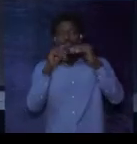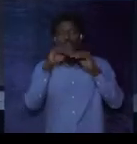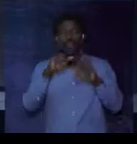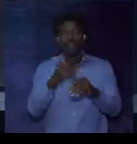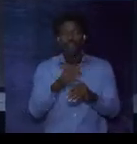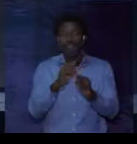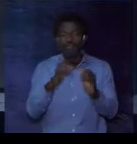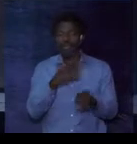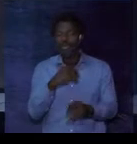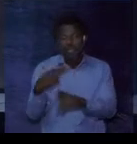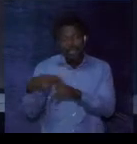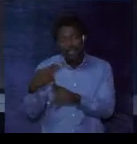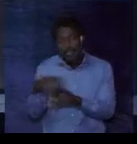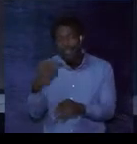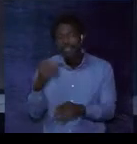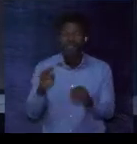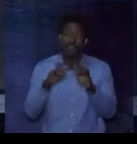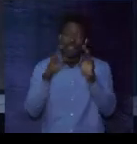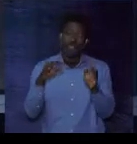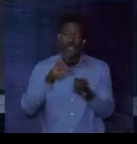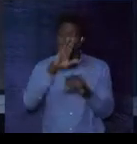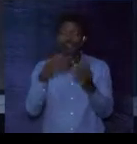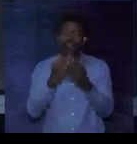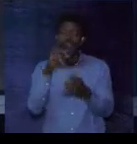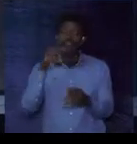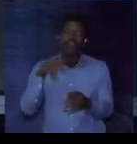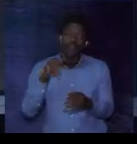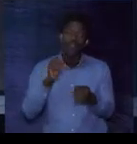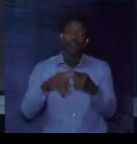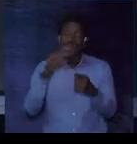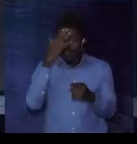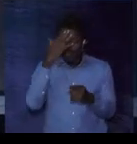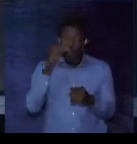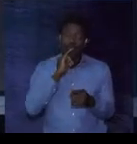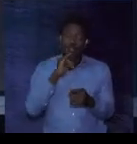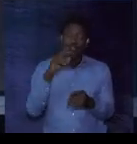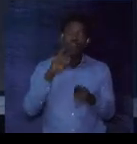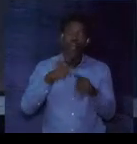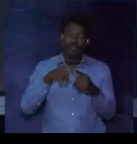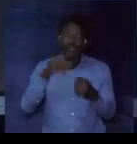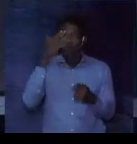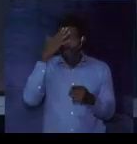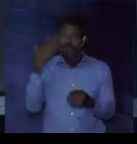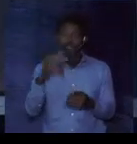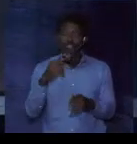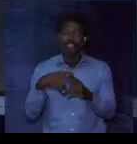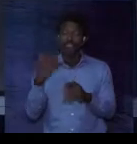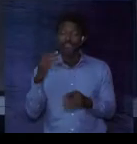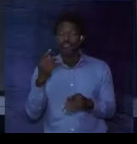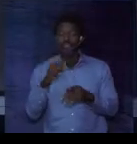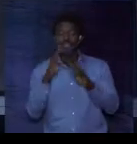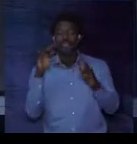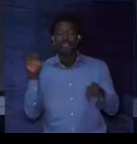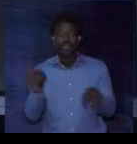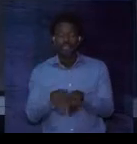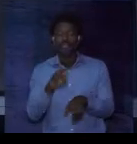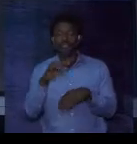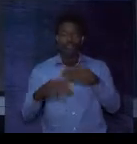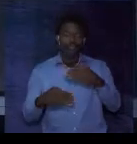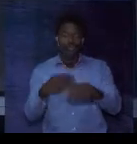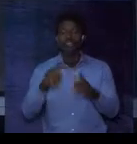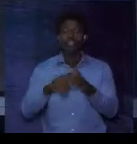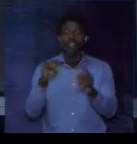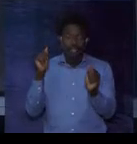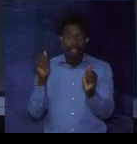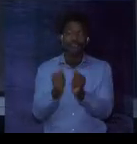have extra digits, build another house and keep naming the house. All you need to do is to know the names of each of the houses as we progress.